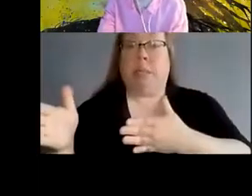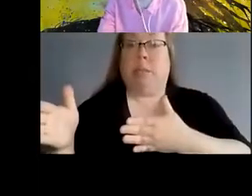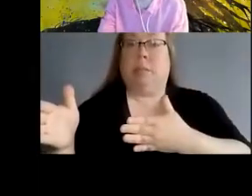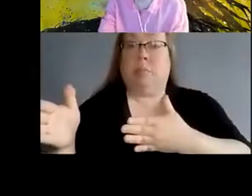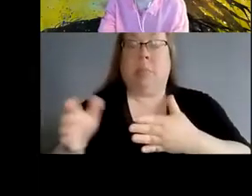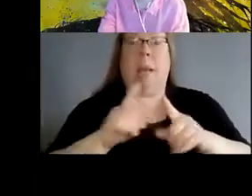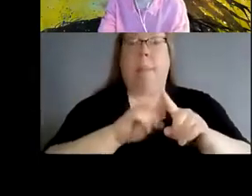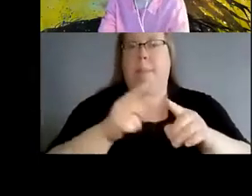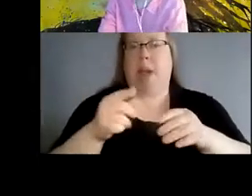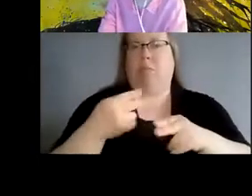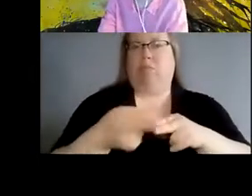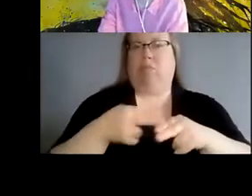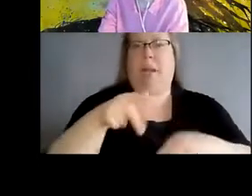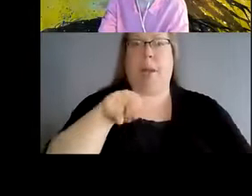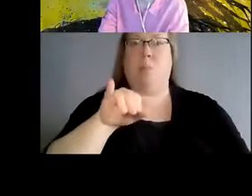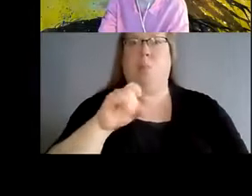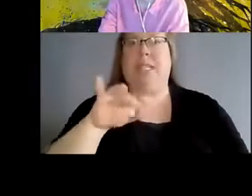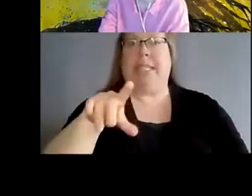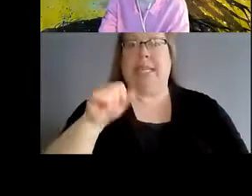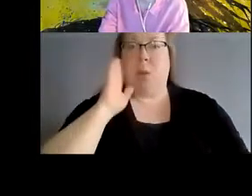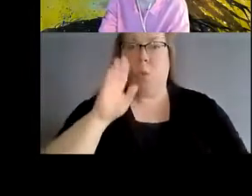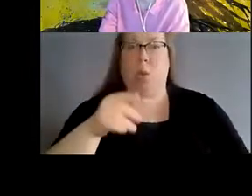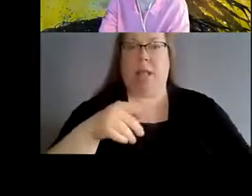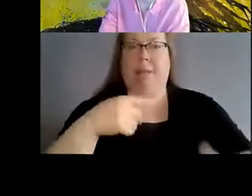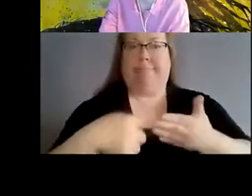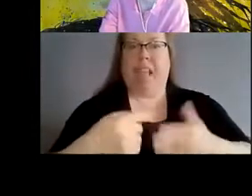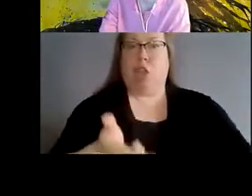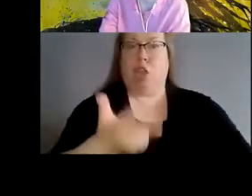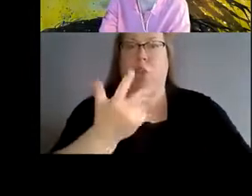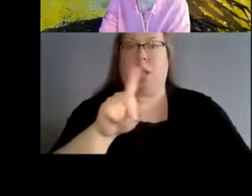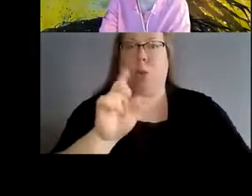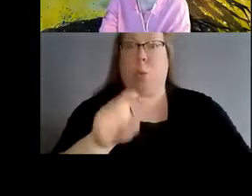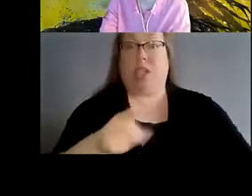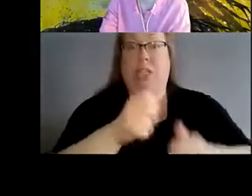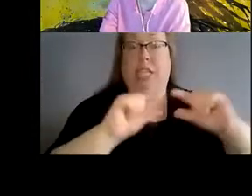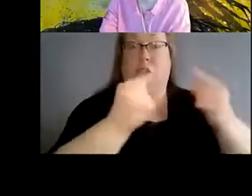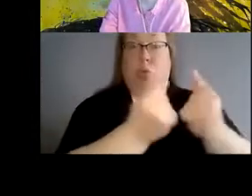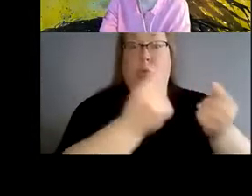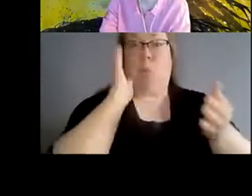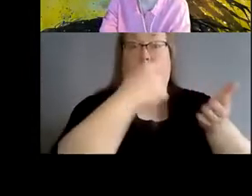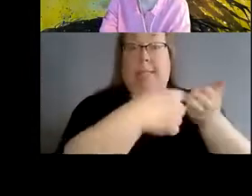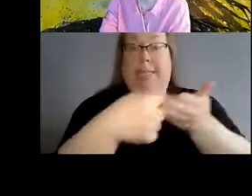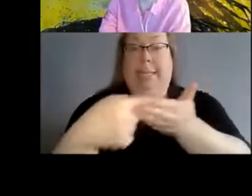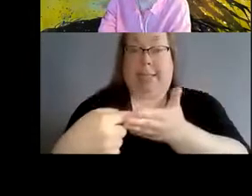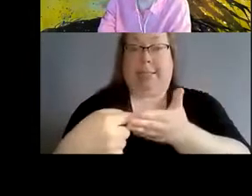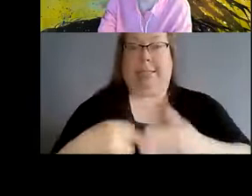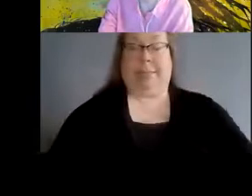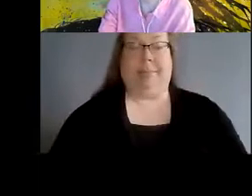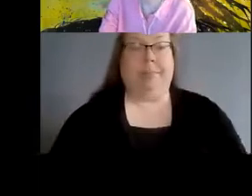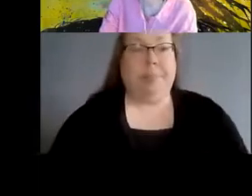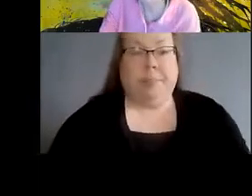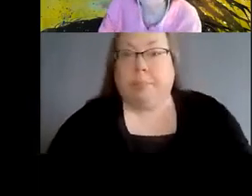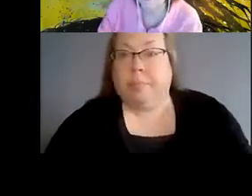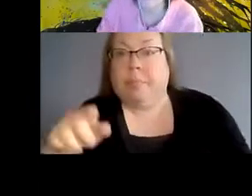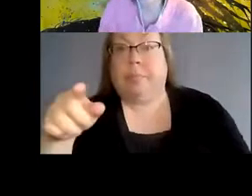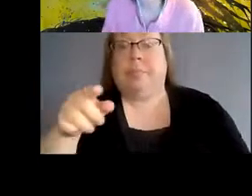questions that we're going to, each group is going to discuss. And we